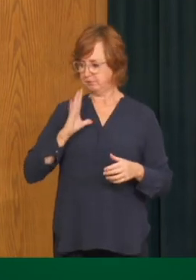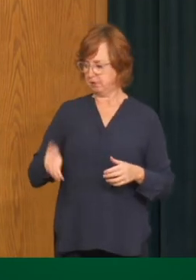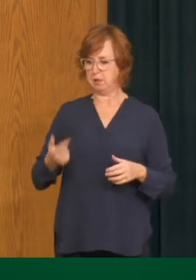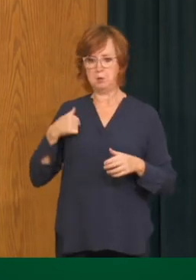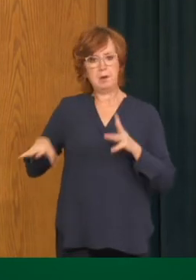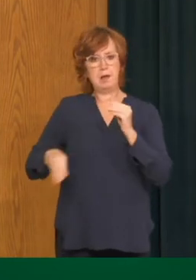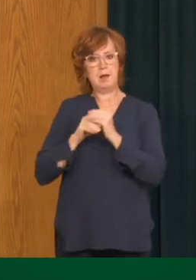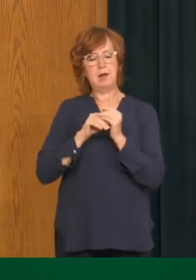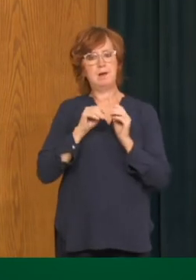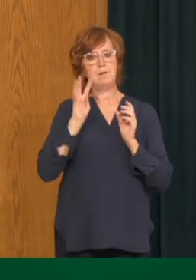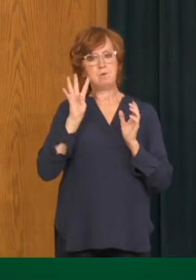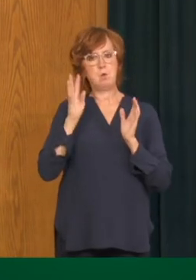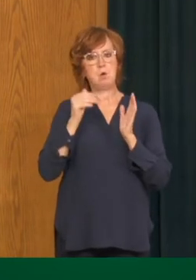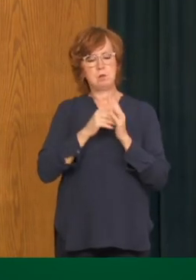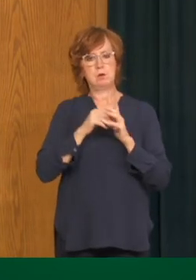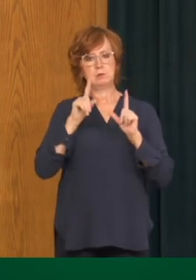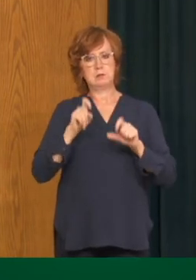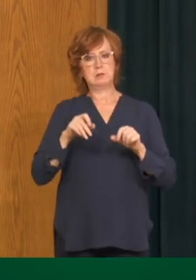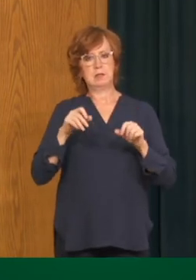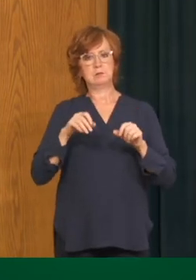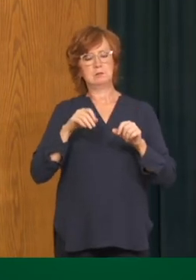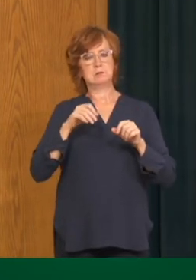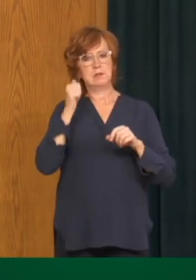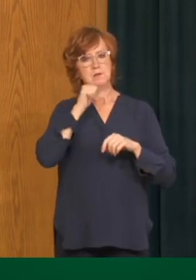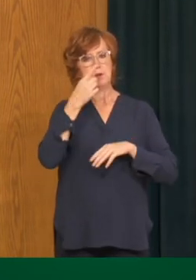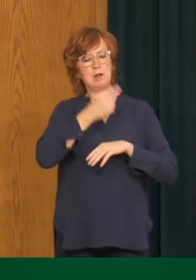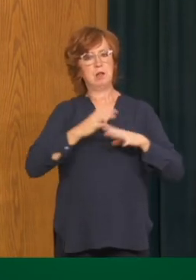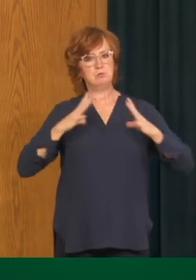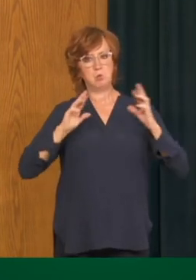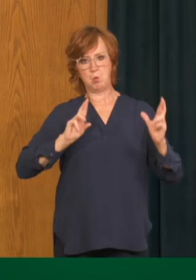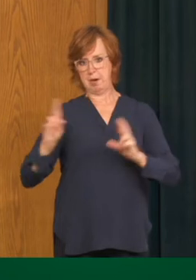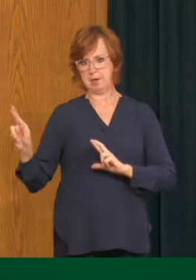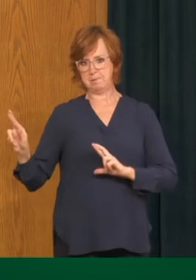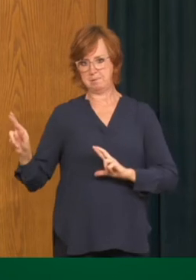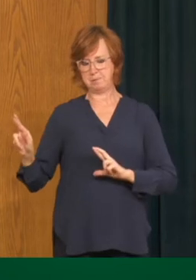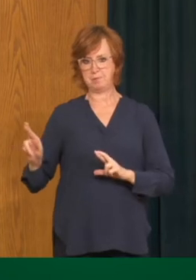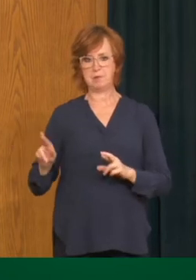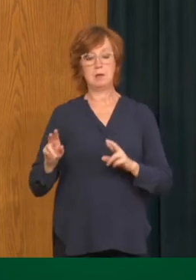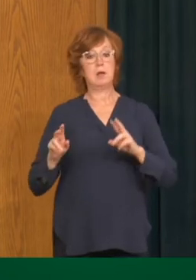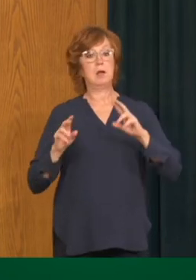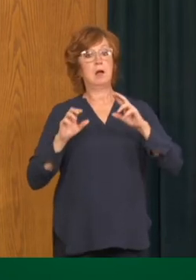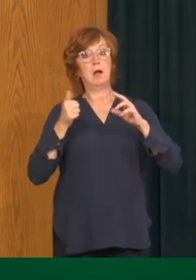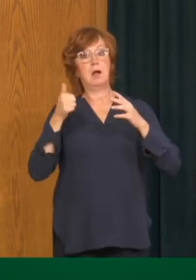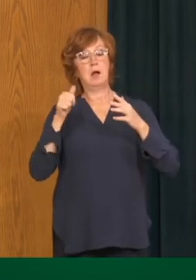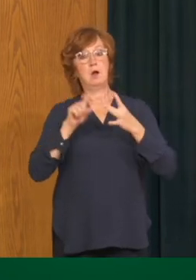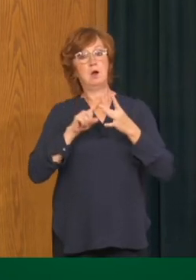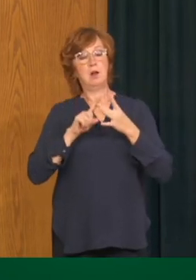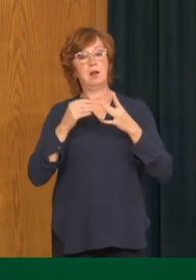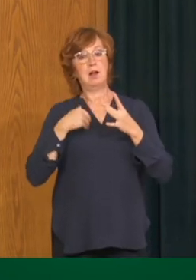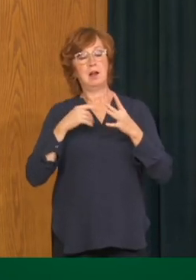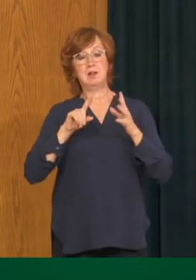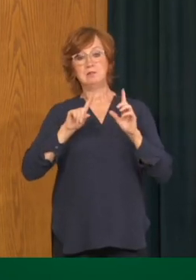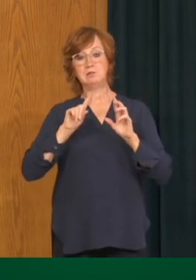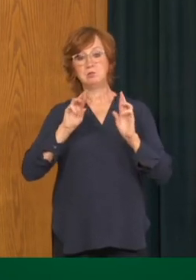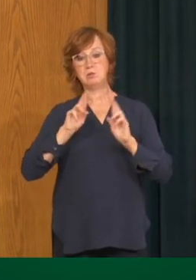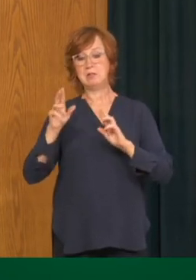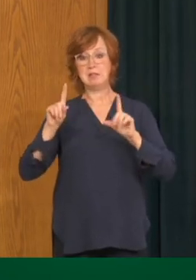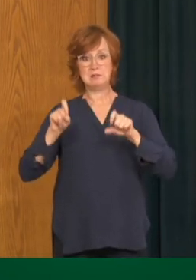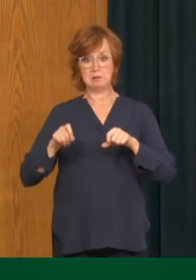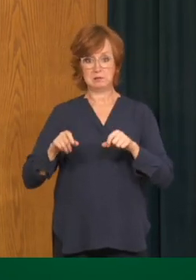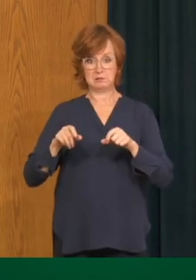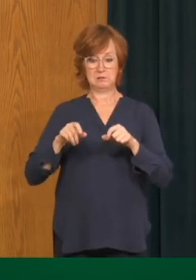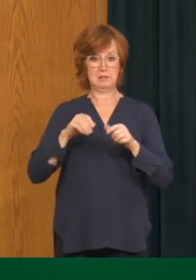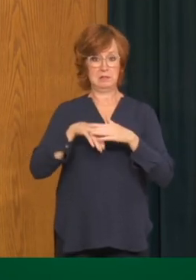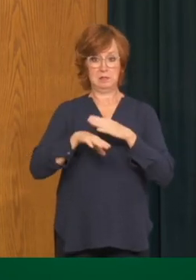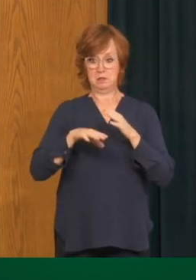day, but we'll have an active mobile randomized testing availability right within